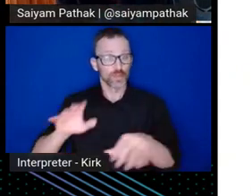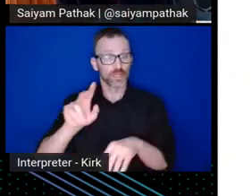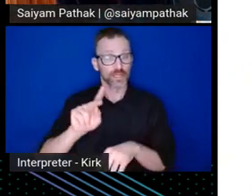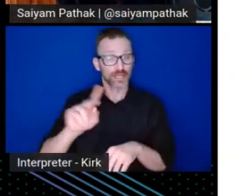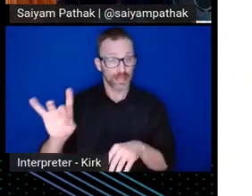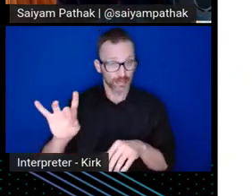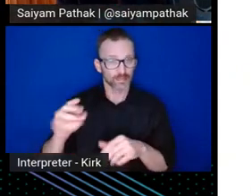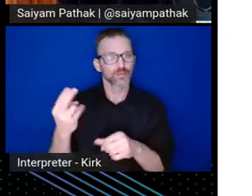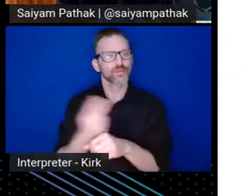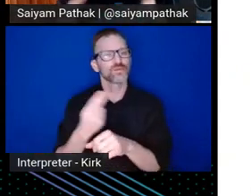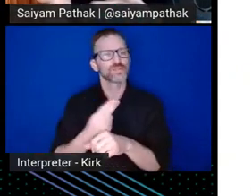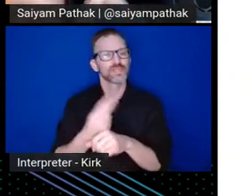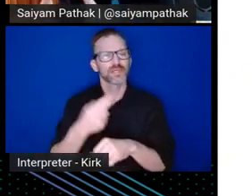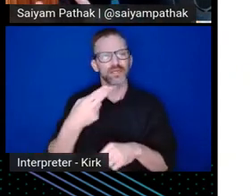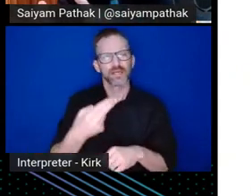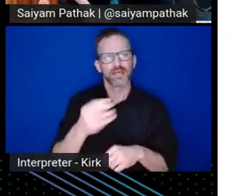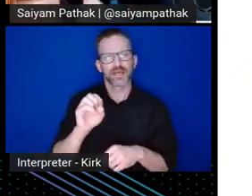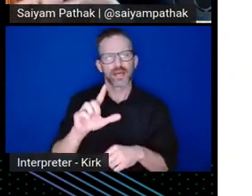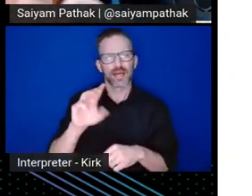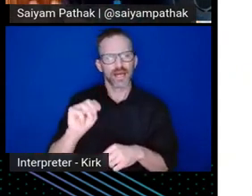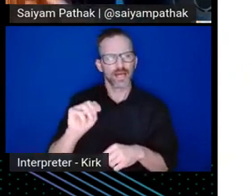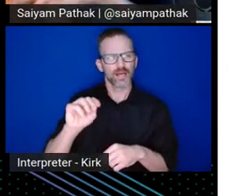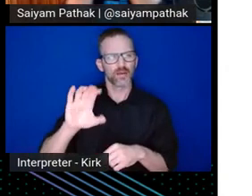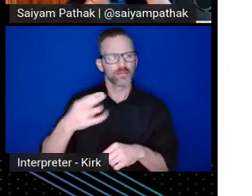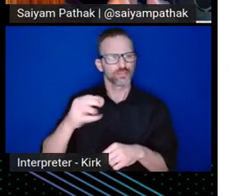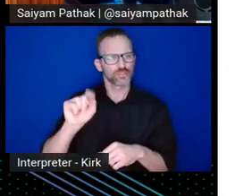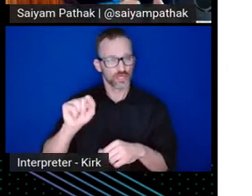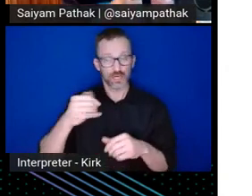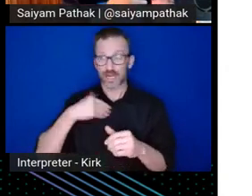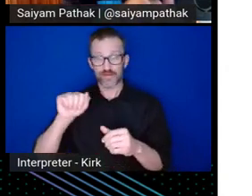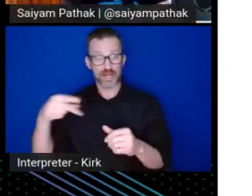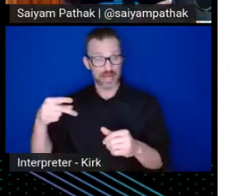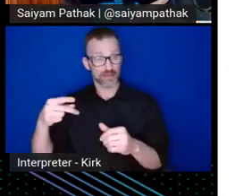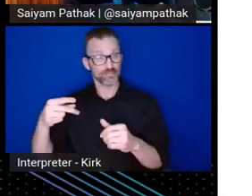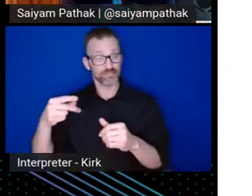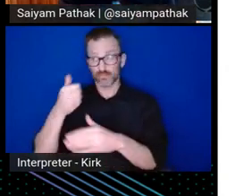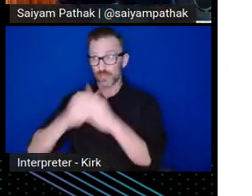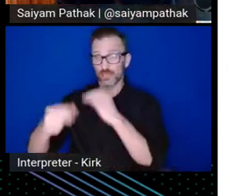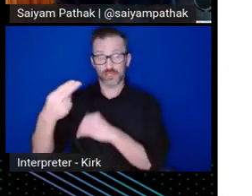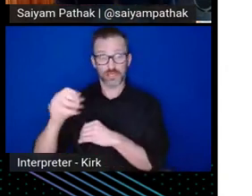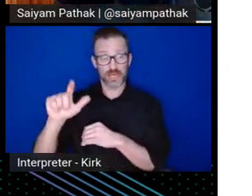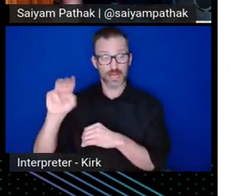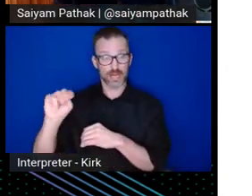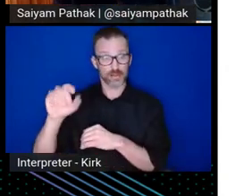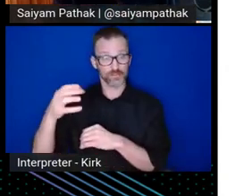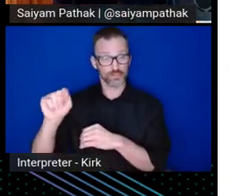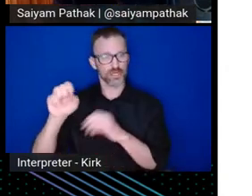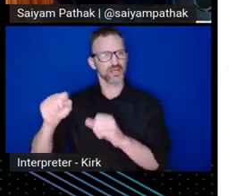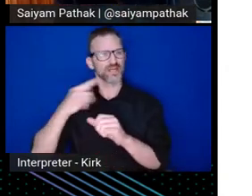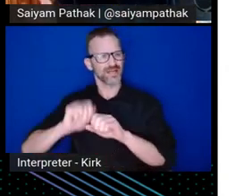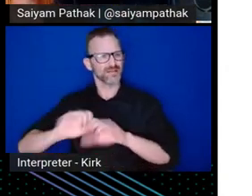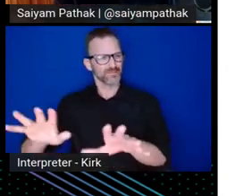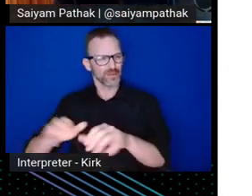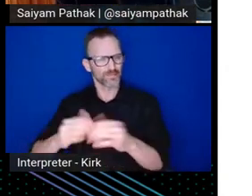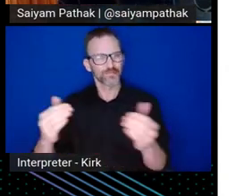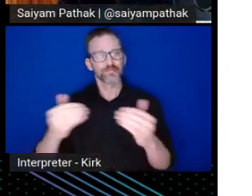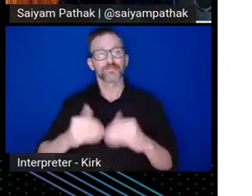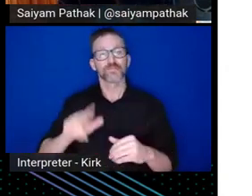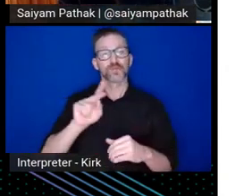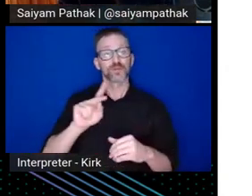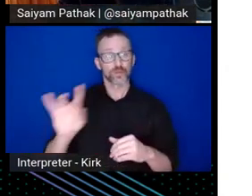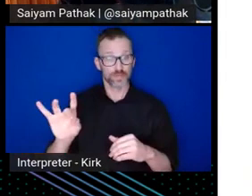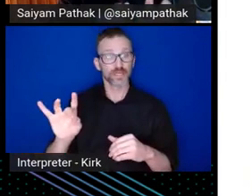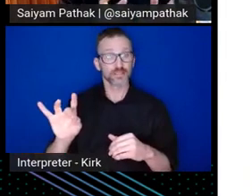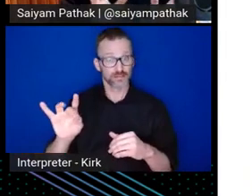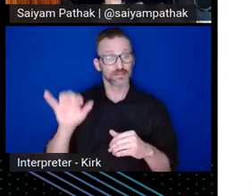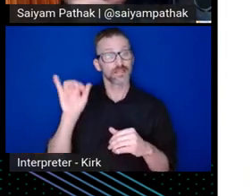charts. So I think that is pretty cool. Like, you have your application as a Helm chart, you can directly deploy your Helm charts. Kubernetes as a platform,